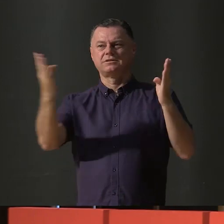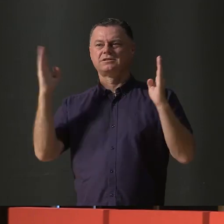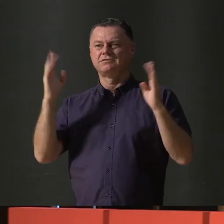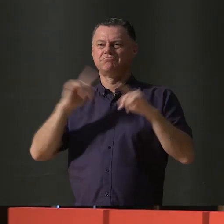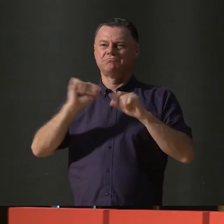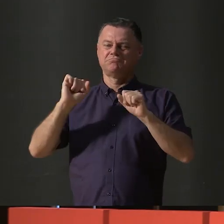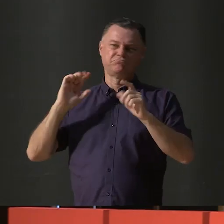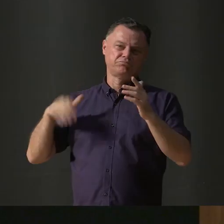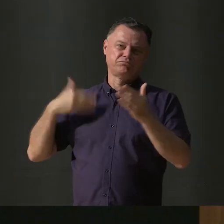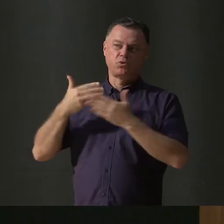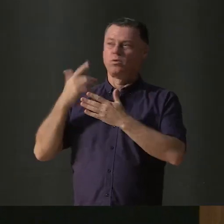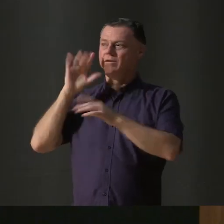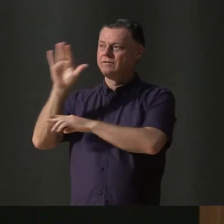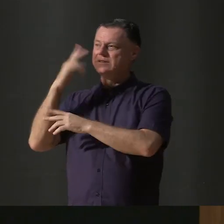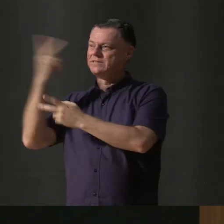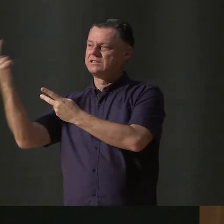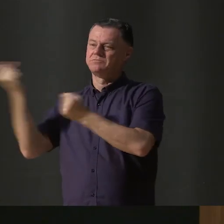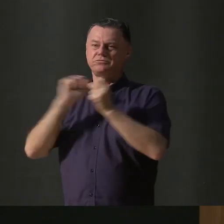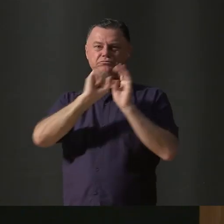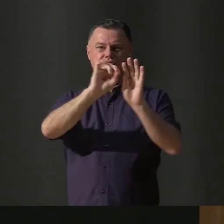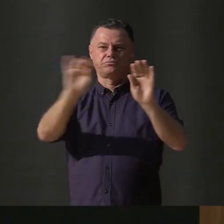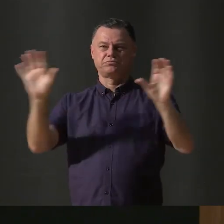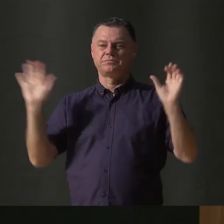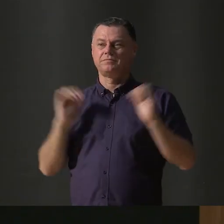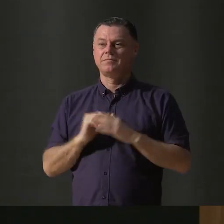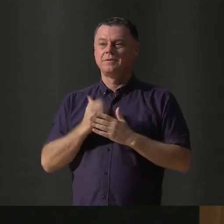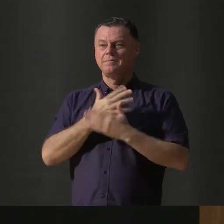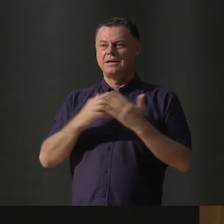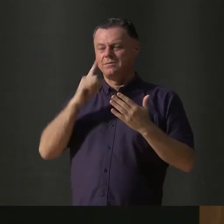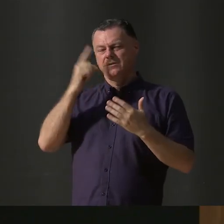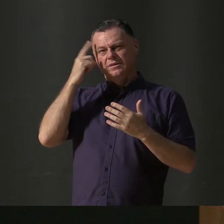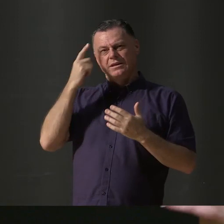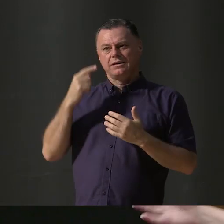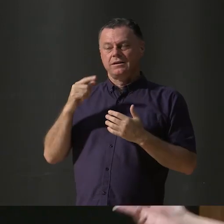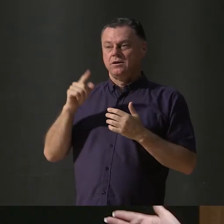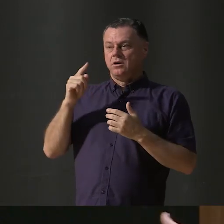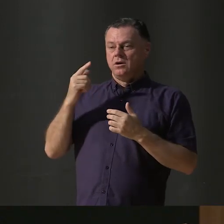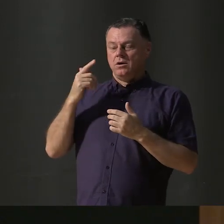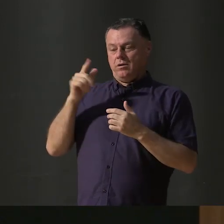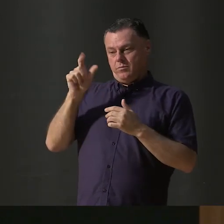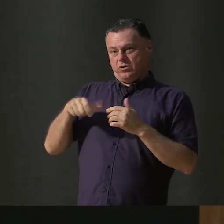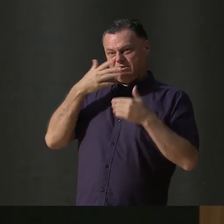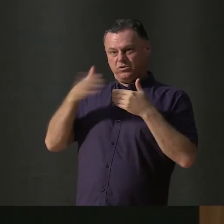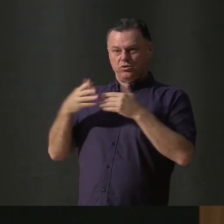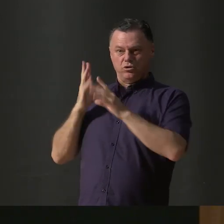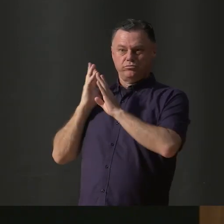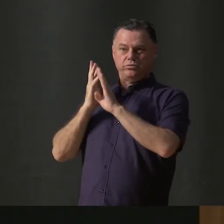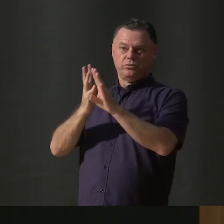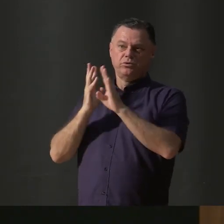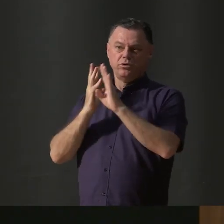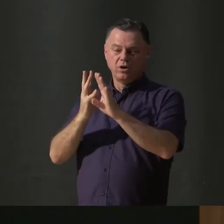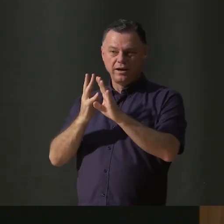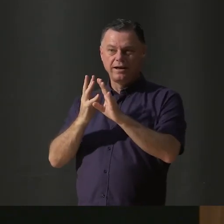its collections. Many museums are thinking about their visitors not only as the people who walk through their